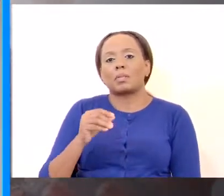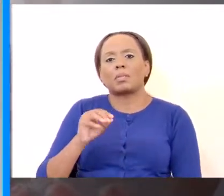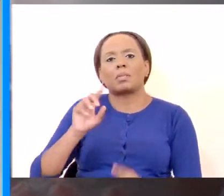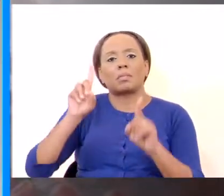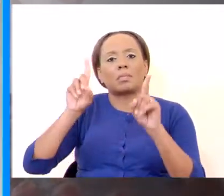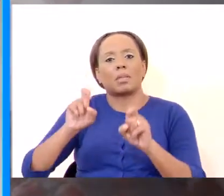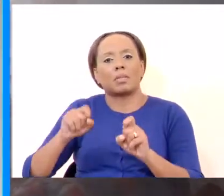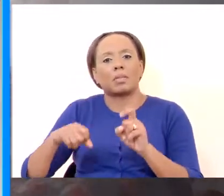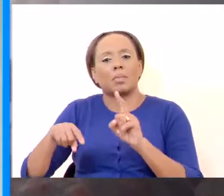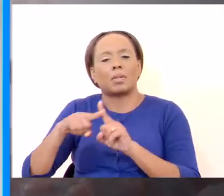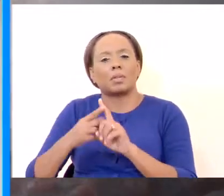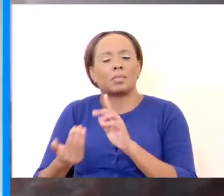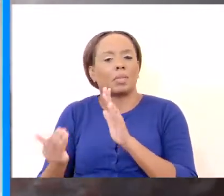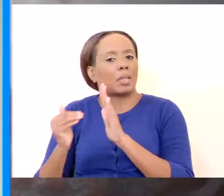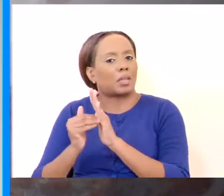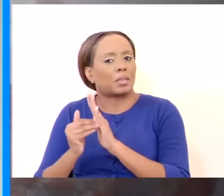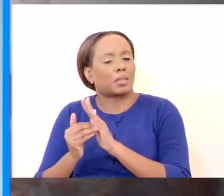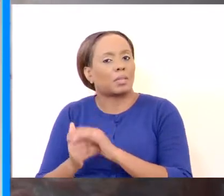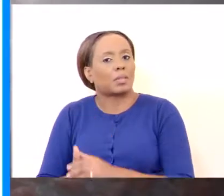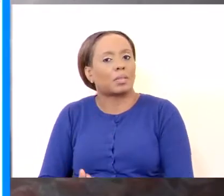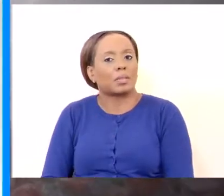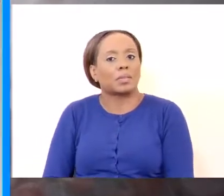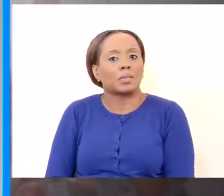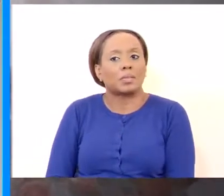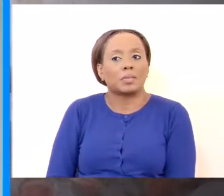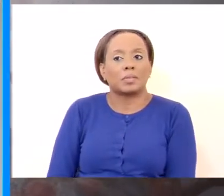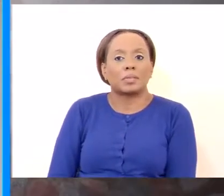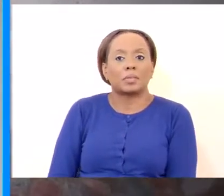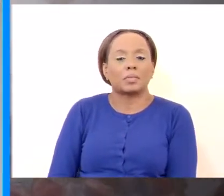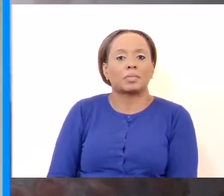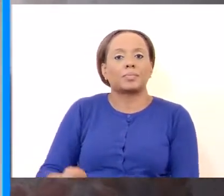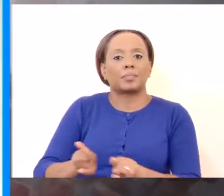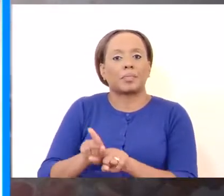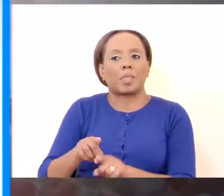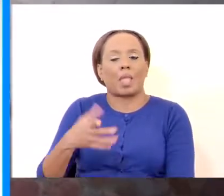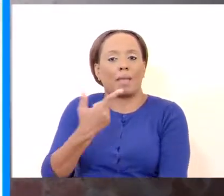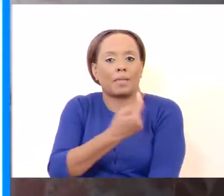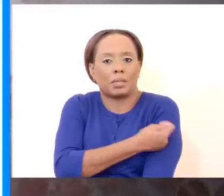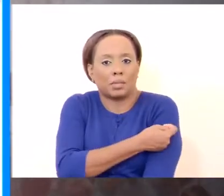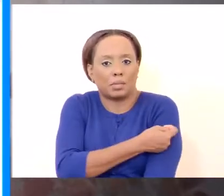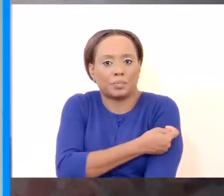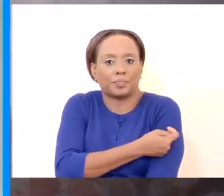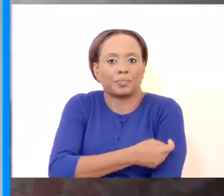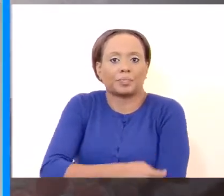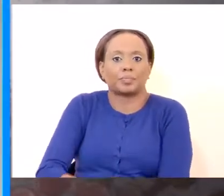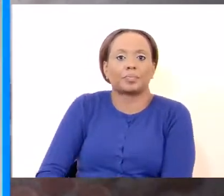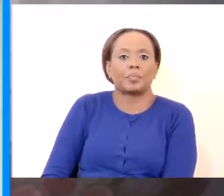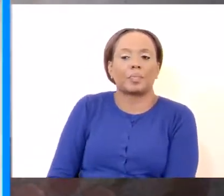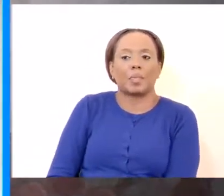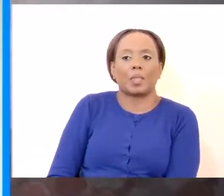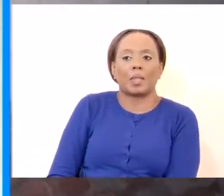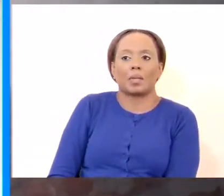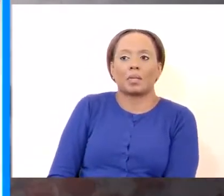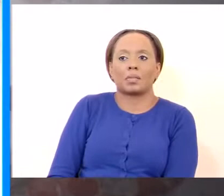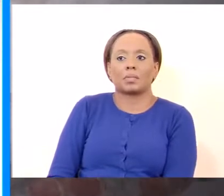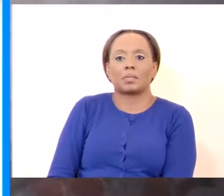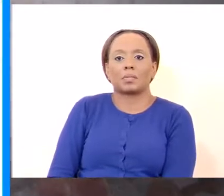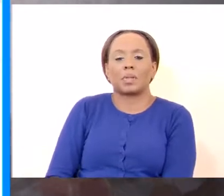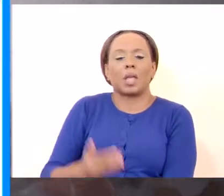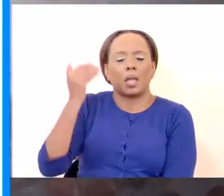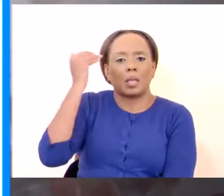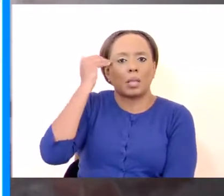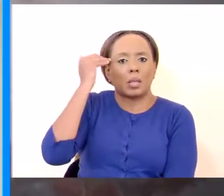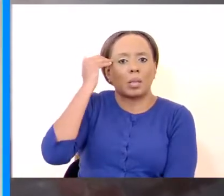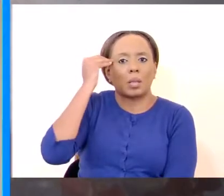Additionally, in terms of vaccinations, I'm aware that you're not supposed to test persons